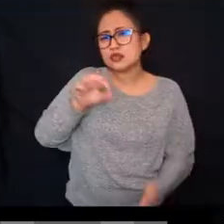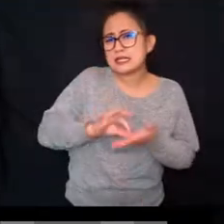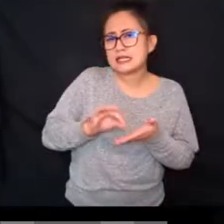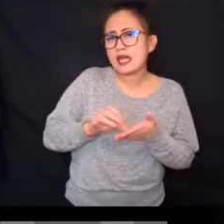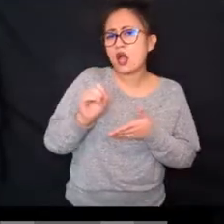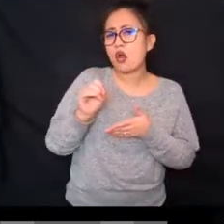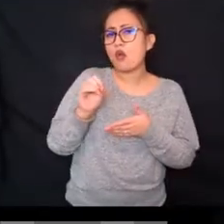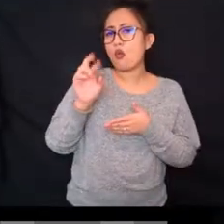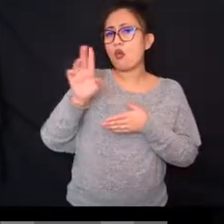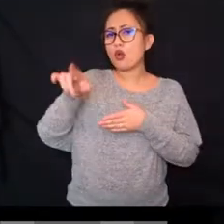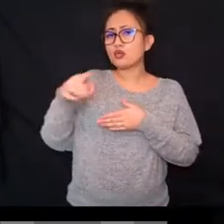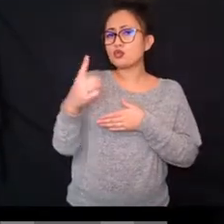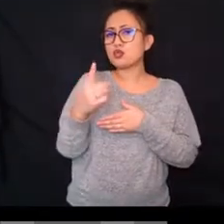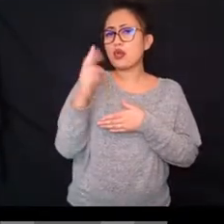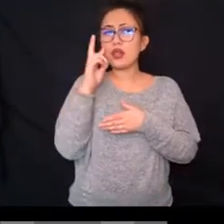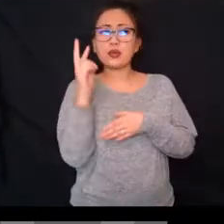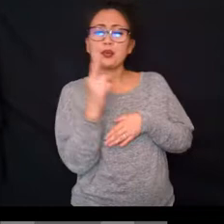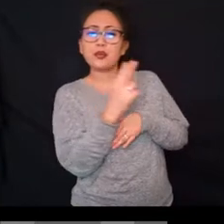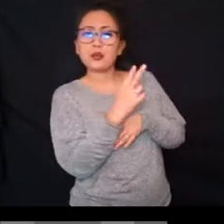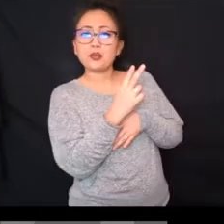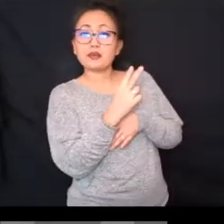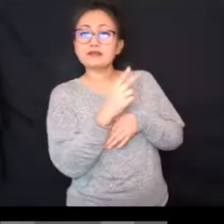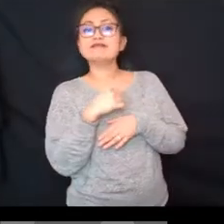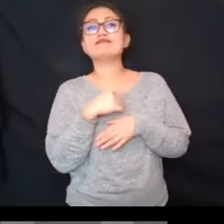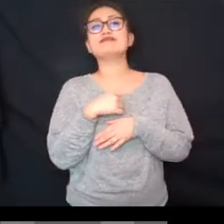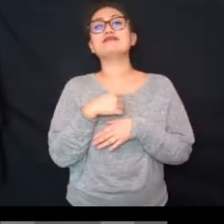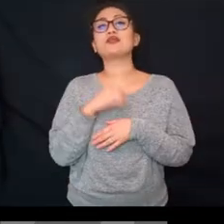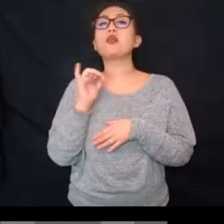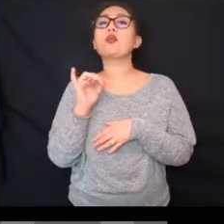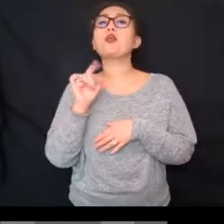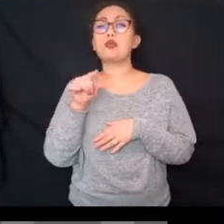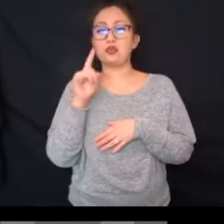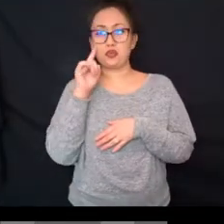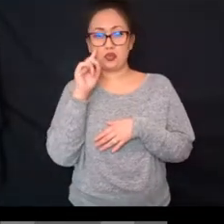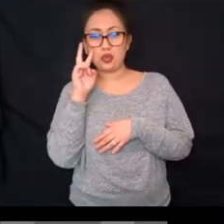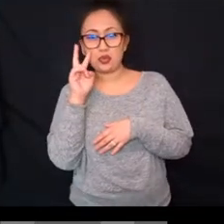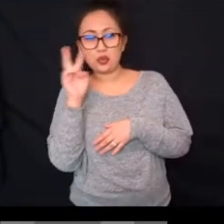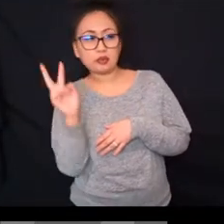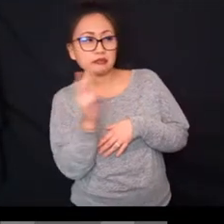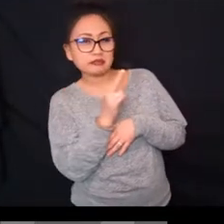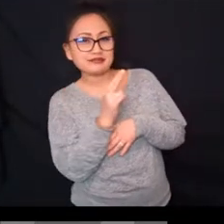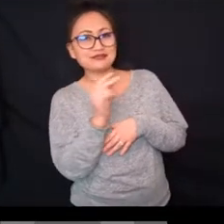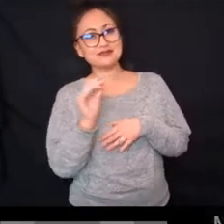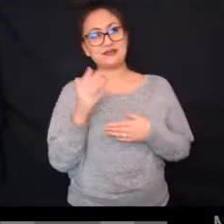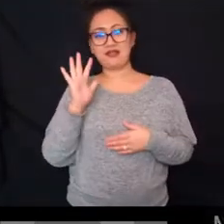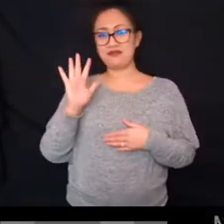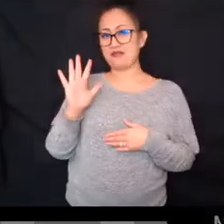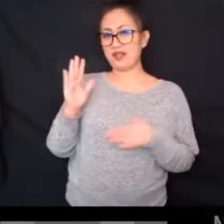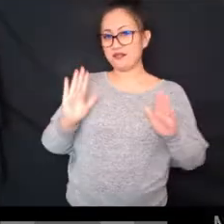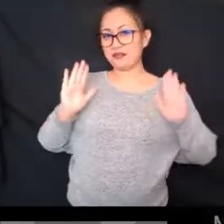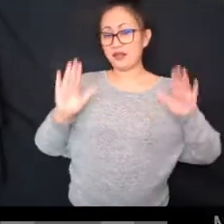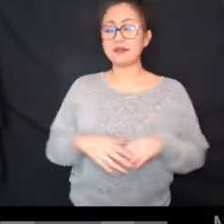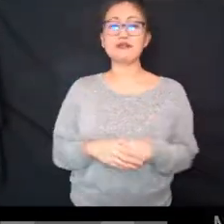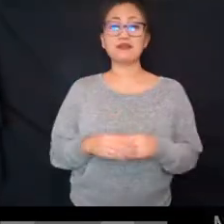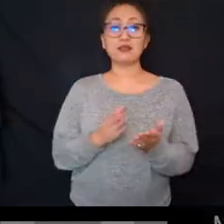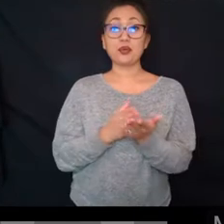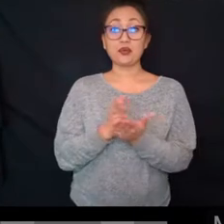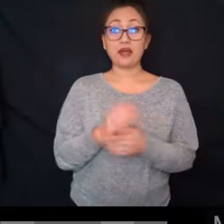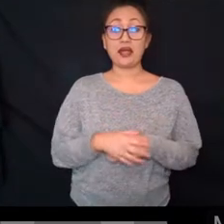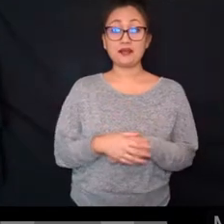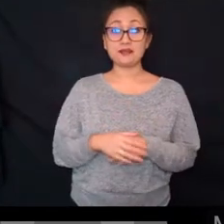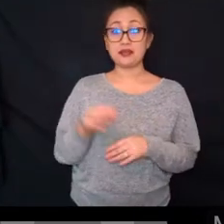just look up here and just... You just looked up there. All right, 5. Great. All right.